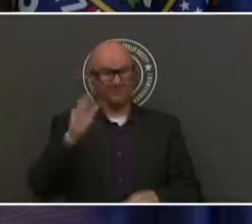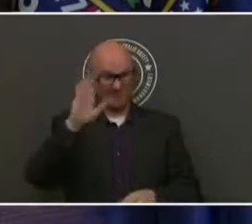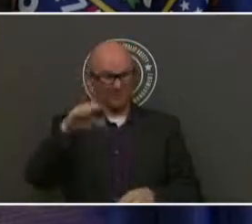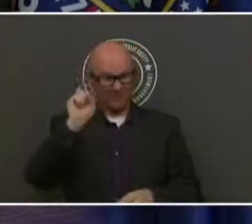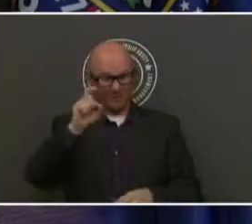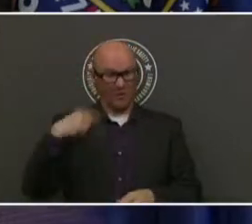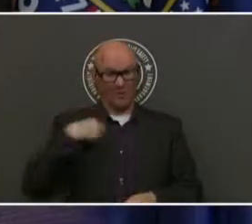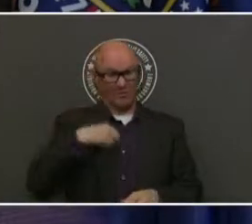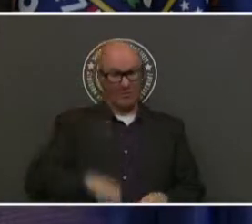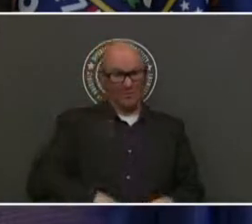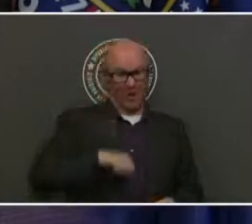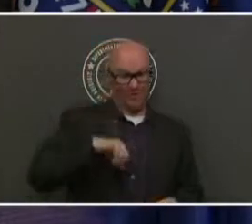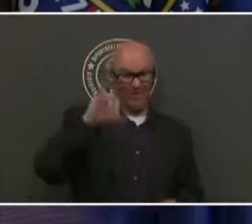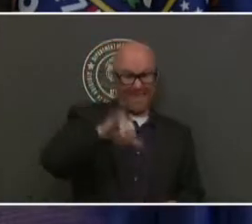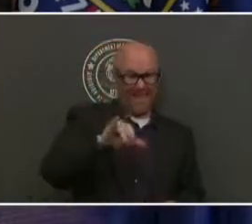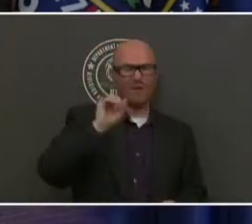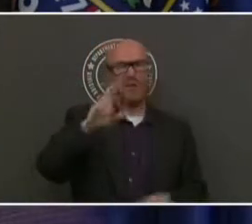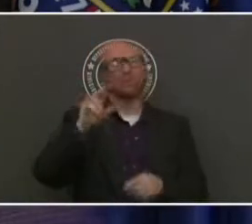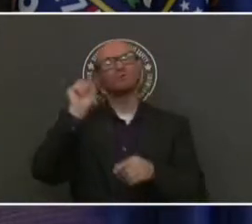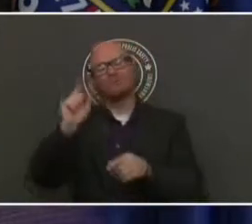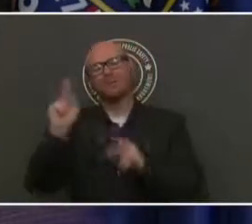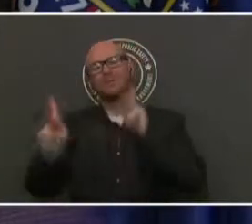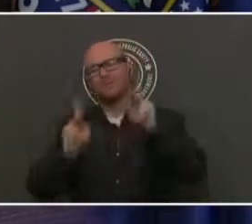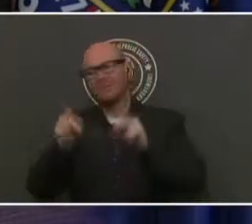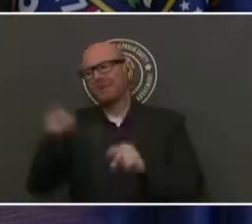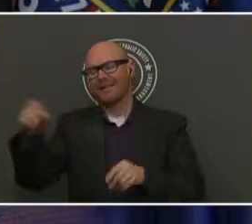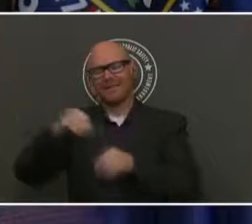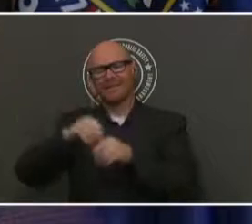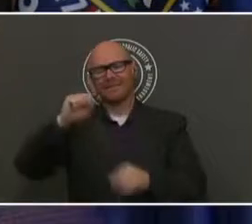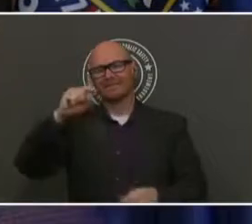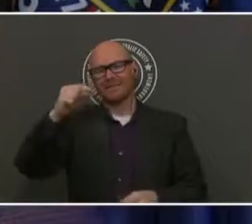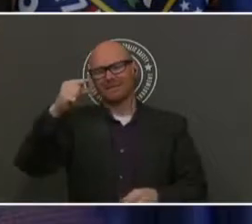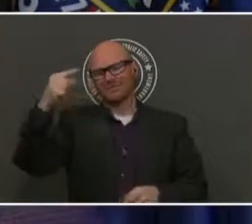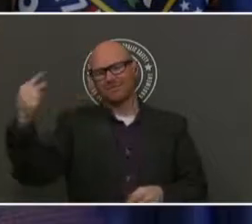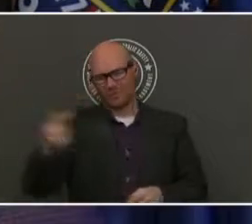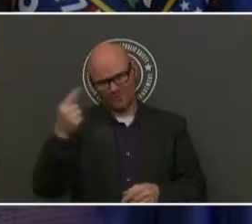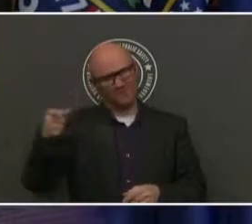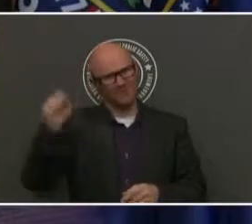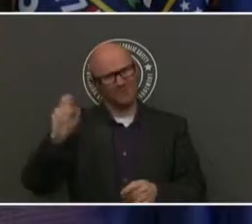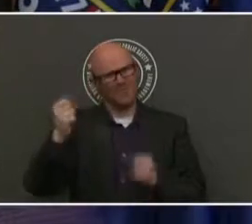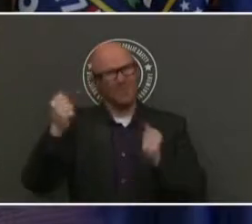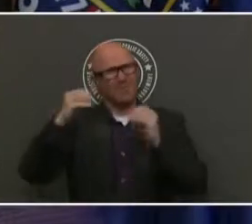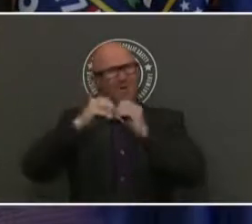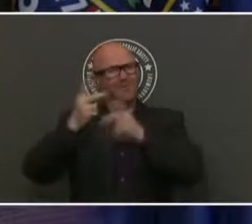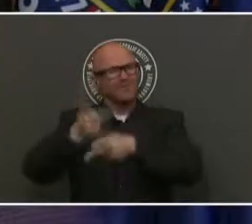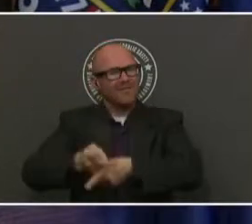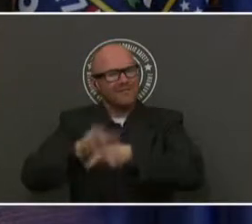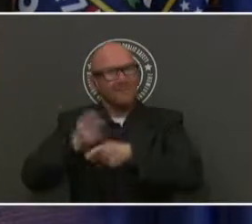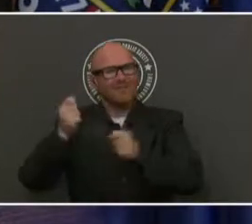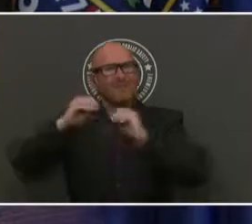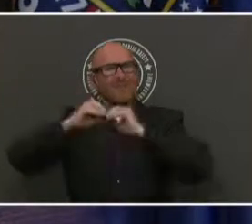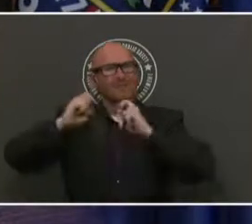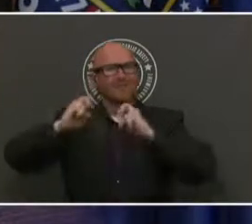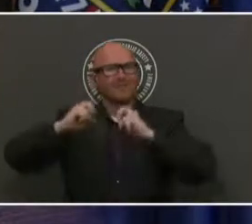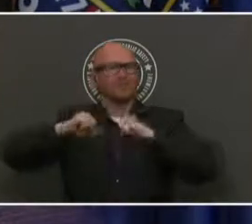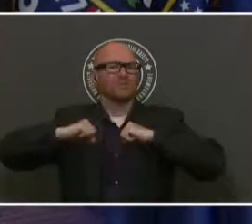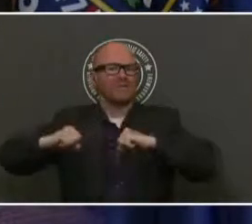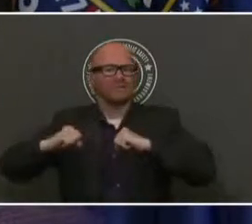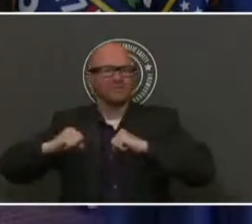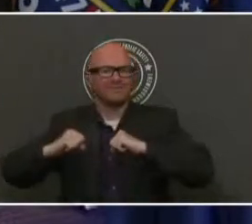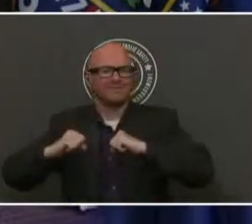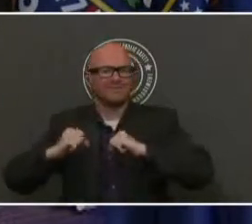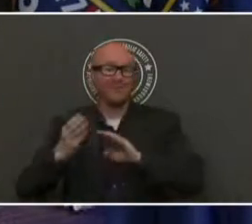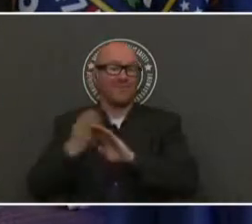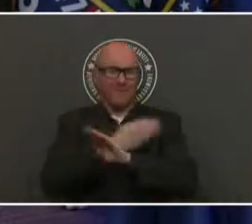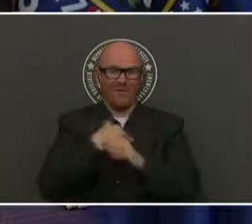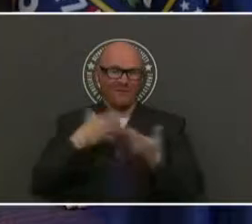that be a sign that maybe people need to take a little more preventive measures until we're through this? Well, thank you,